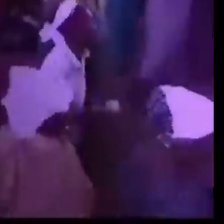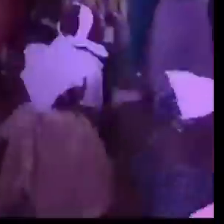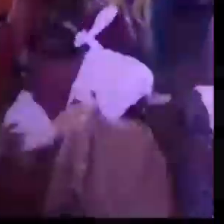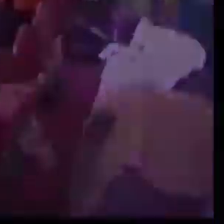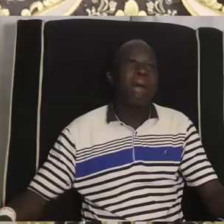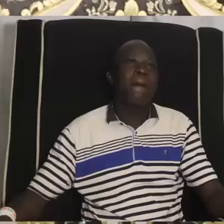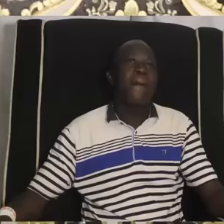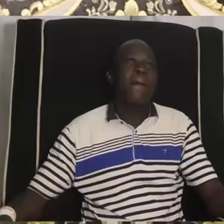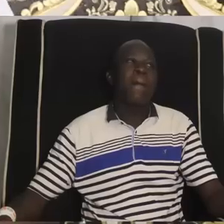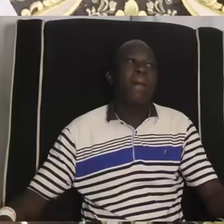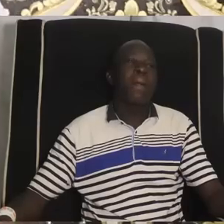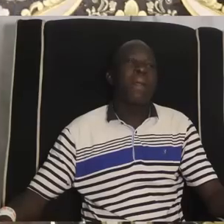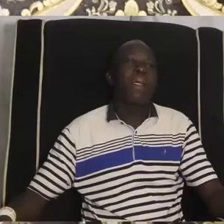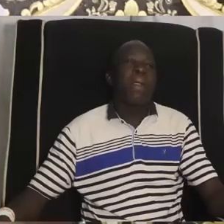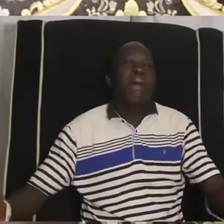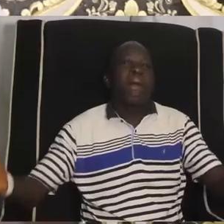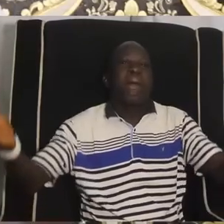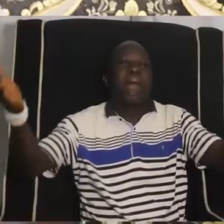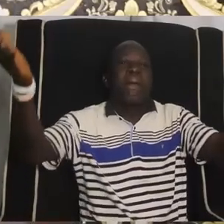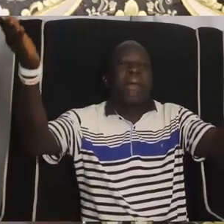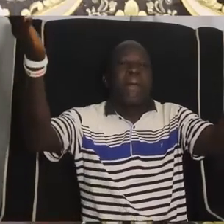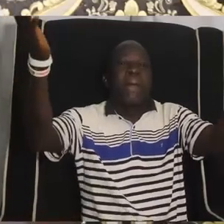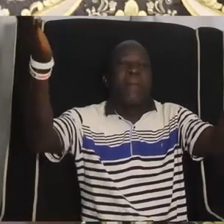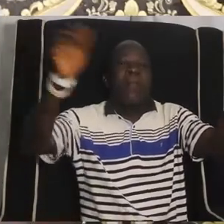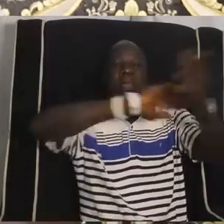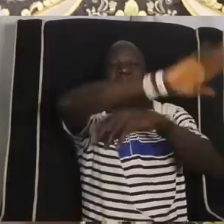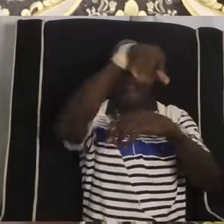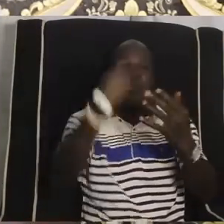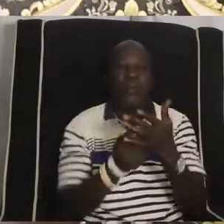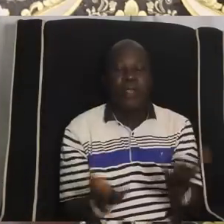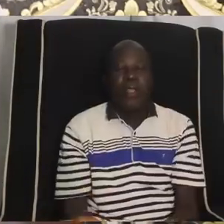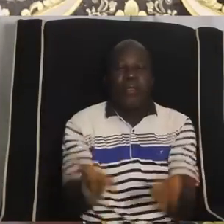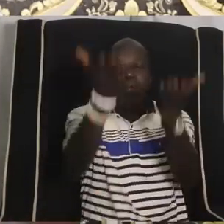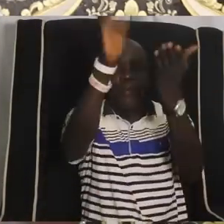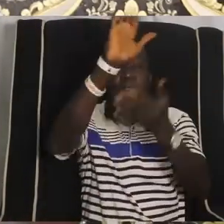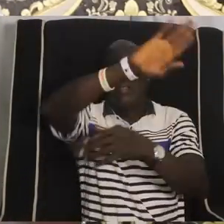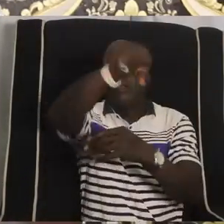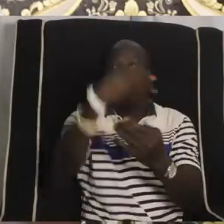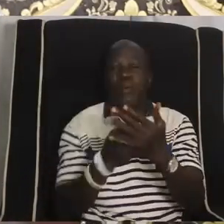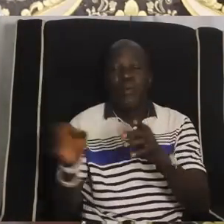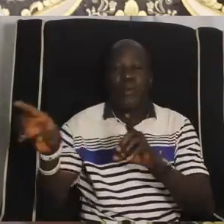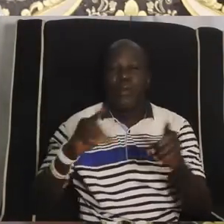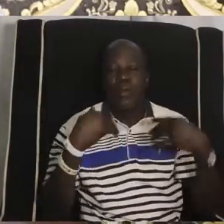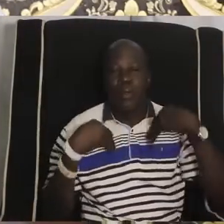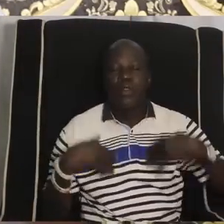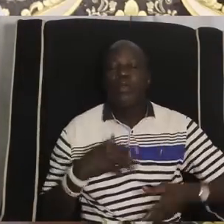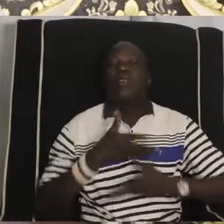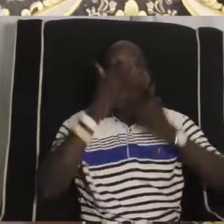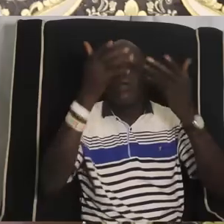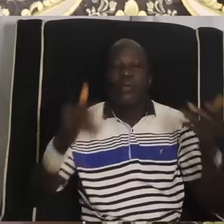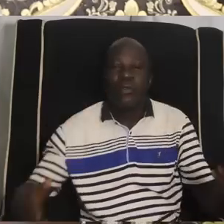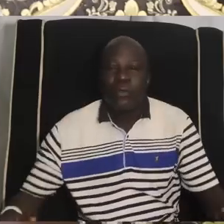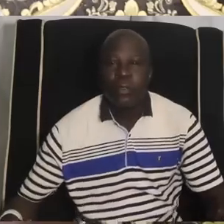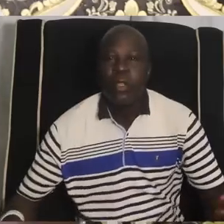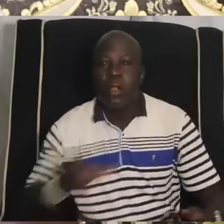látòkè. Ẹ̀mí àwọn wòlíì. Spirit of the prophet. Agbára Ìsírẹ́lì. Israel. Mo gbàdúrà ní orúkọ rẹ. I